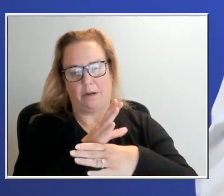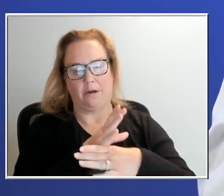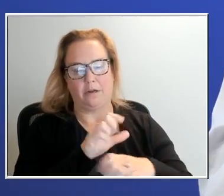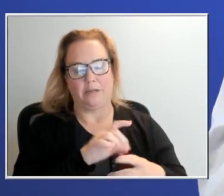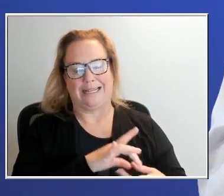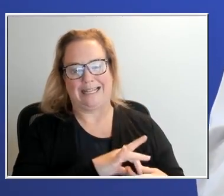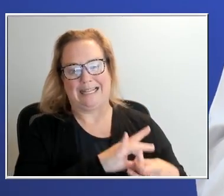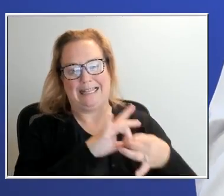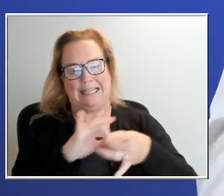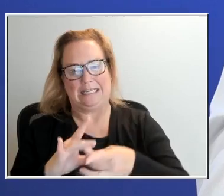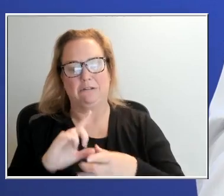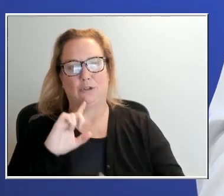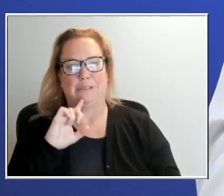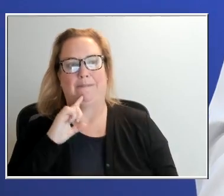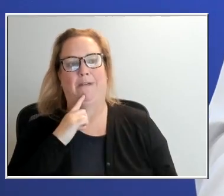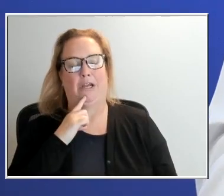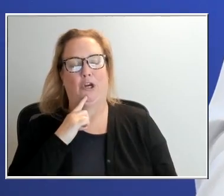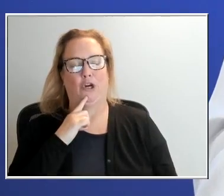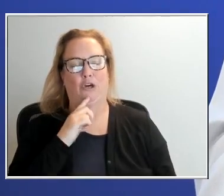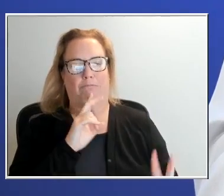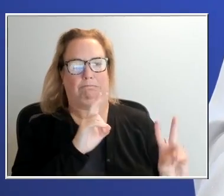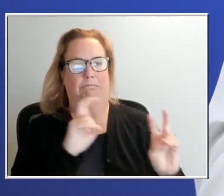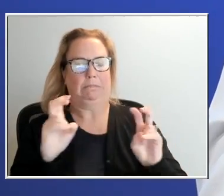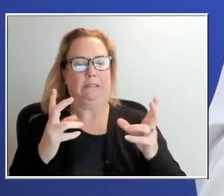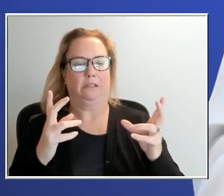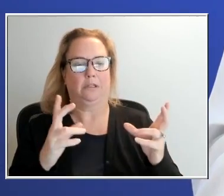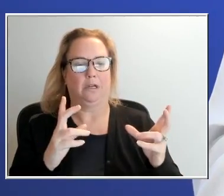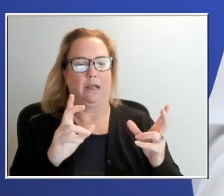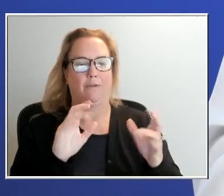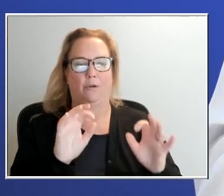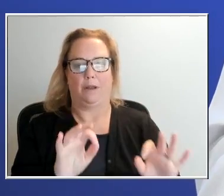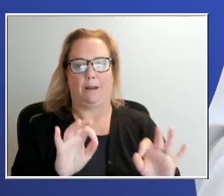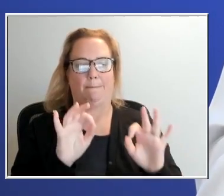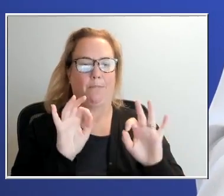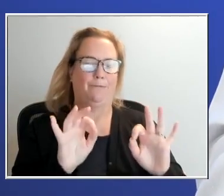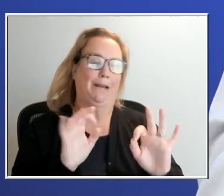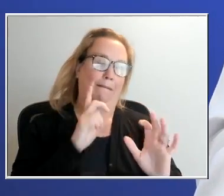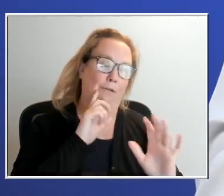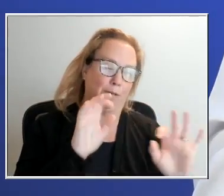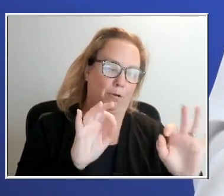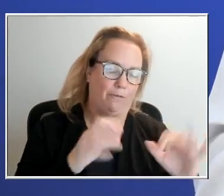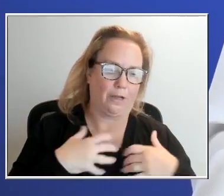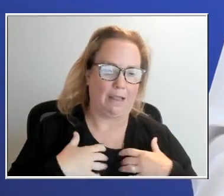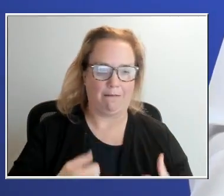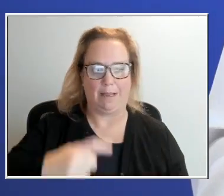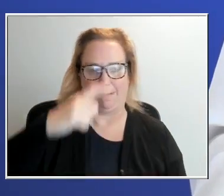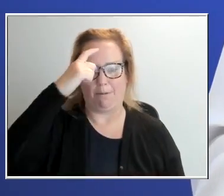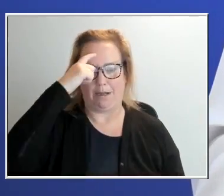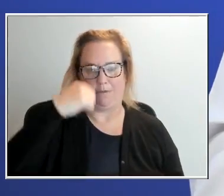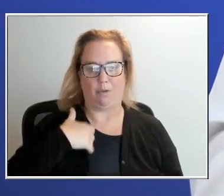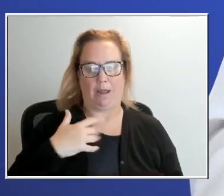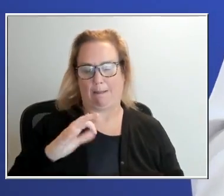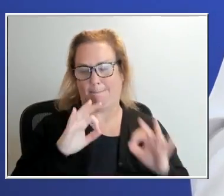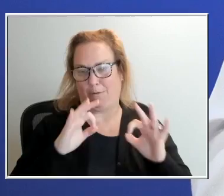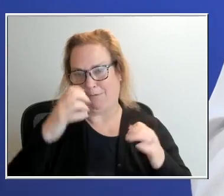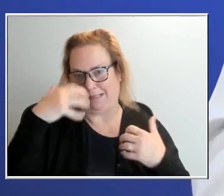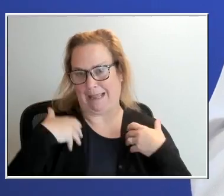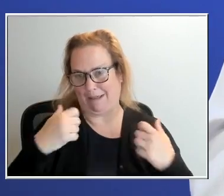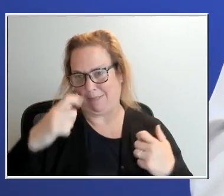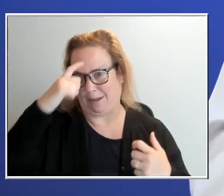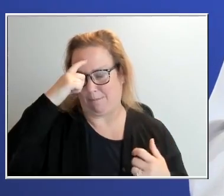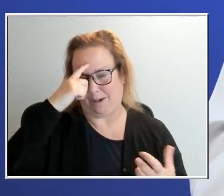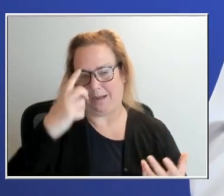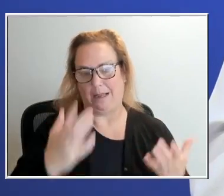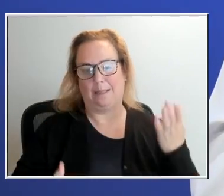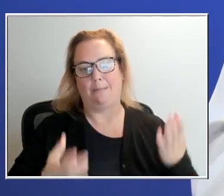acute episodes. Now, if there is a perfectly healthy brain, if you had one of those, then maybe those